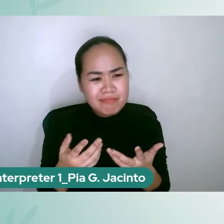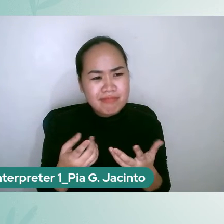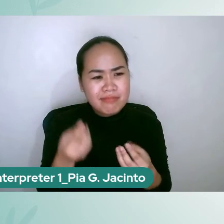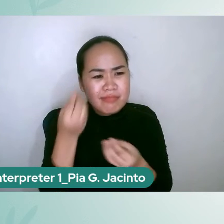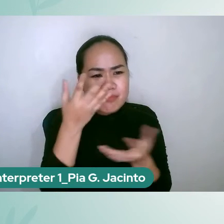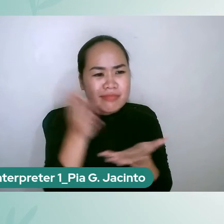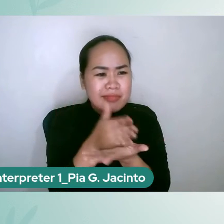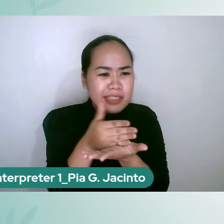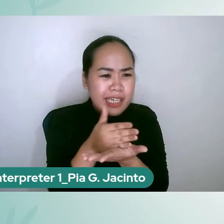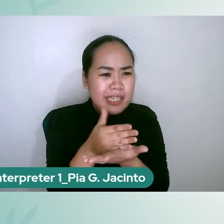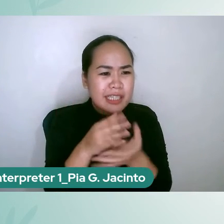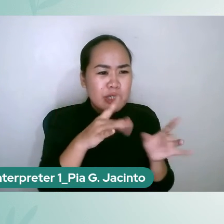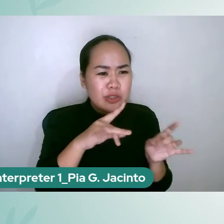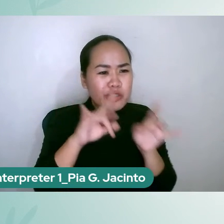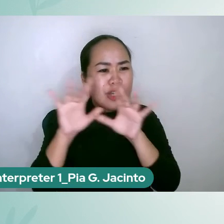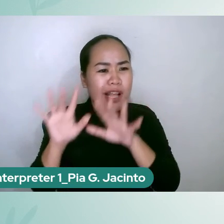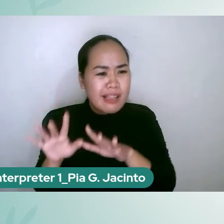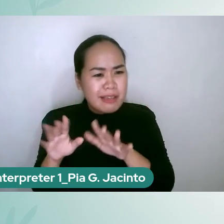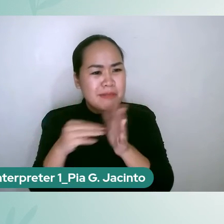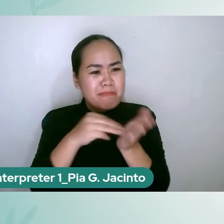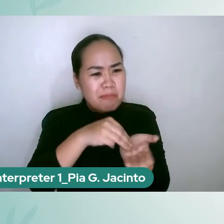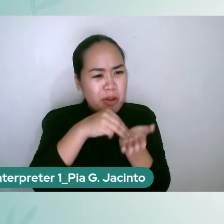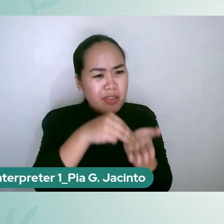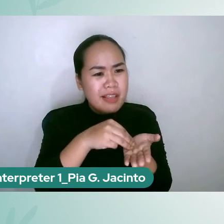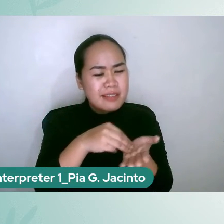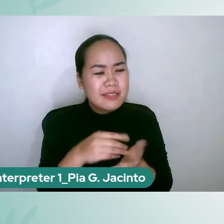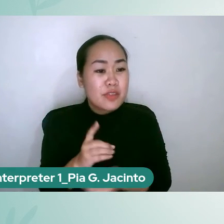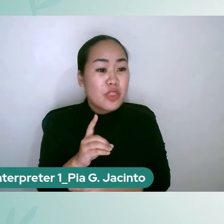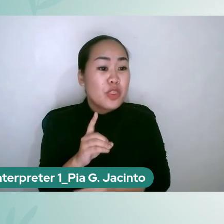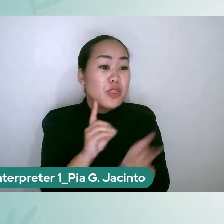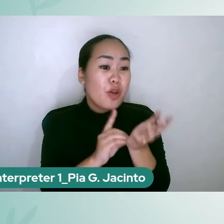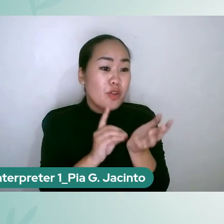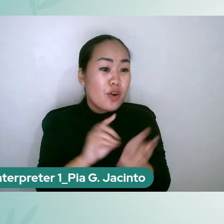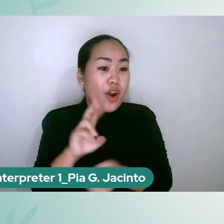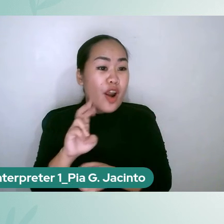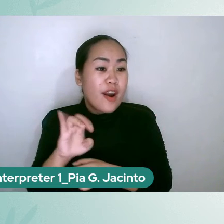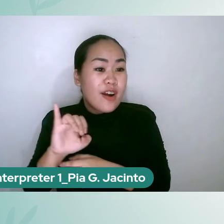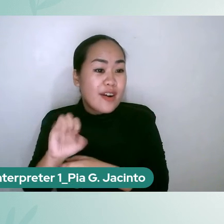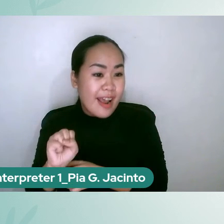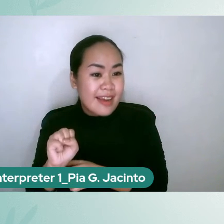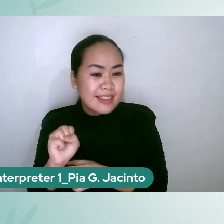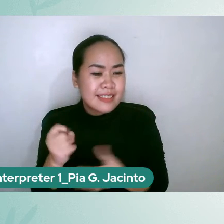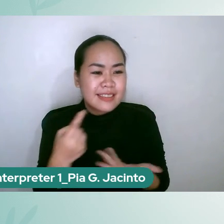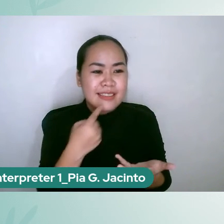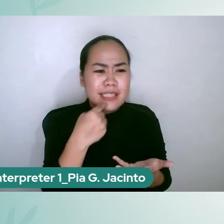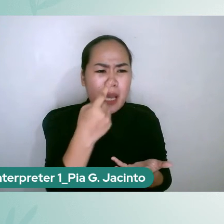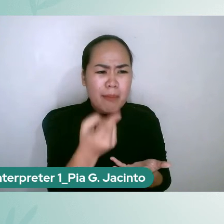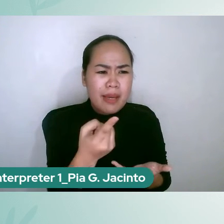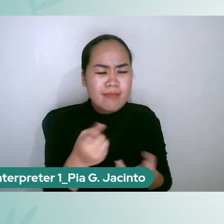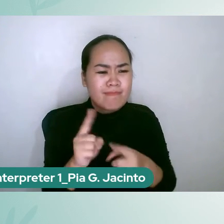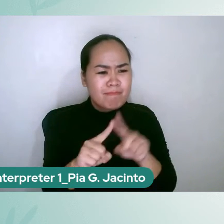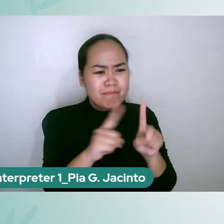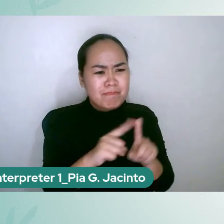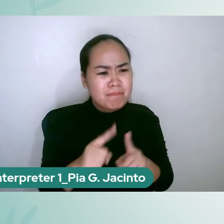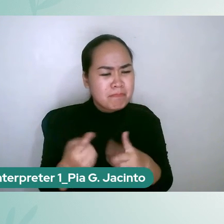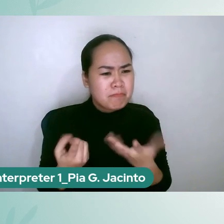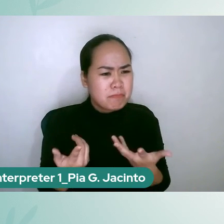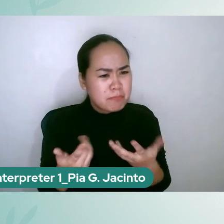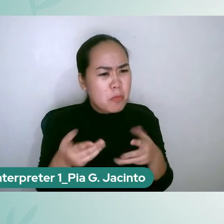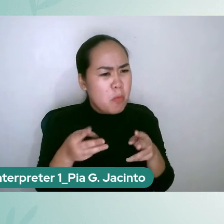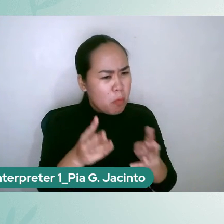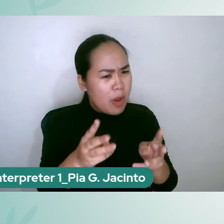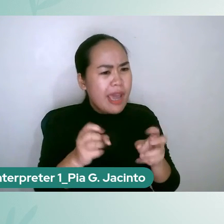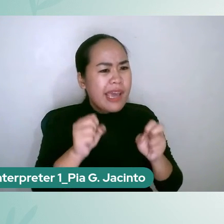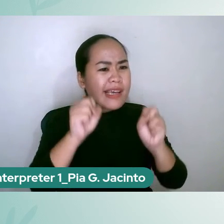the Australian model. Dr. Veronica Rice, on the other hand, mentioned the different possible treatments for cervical